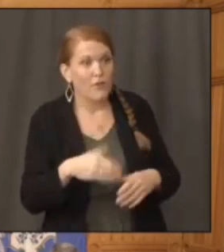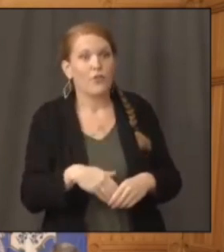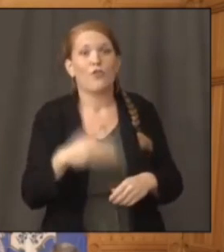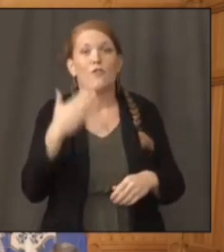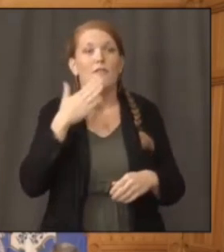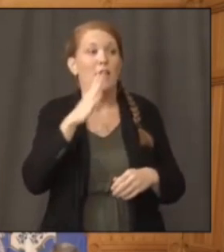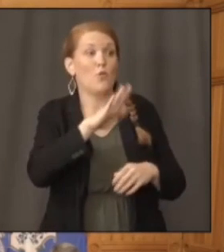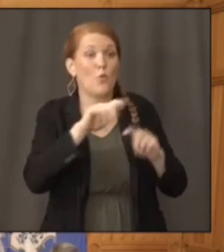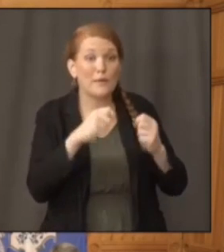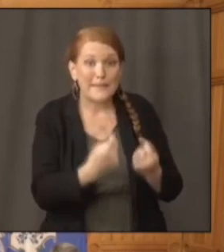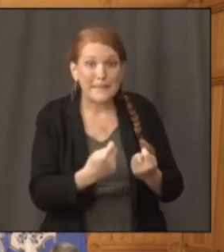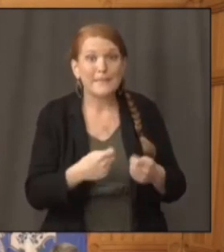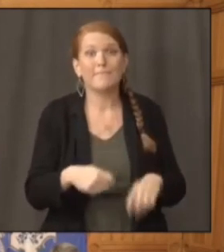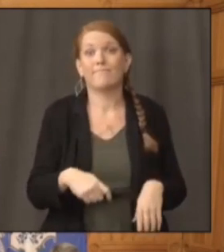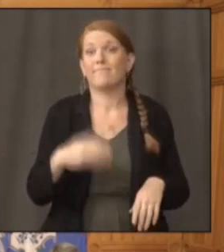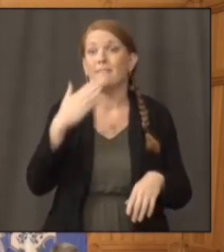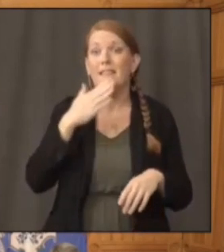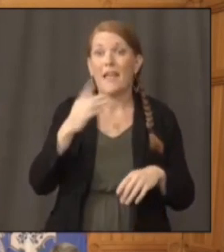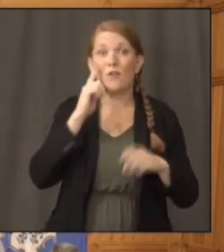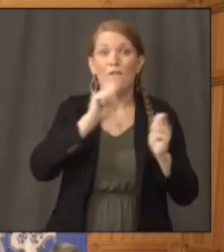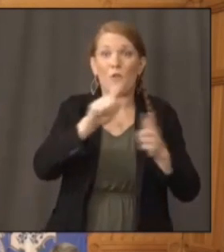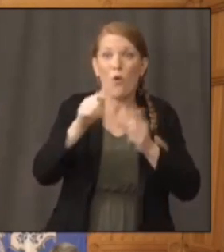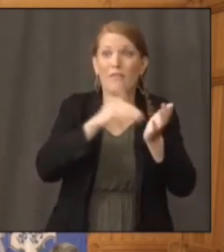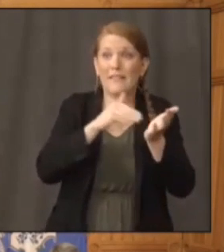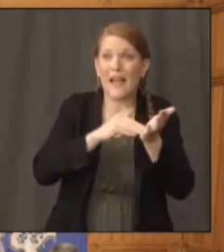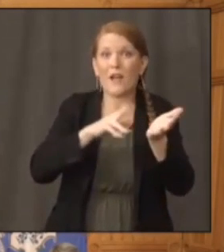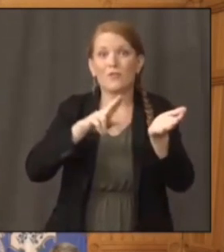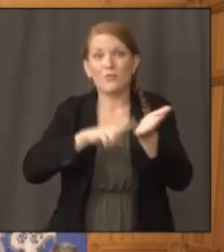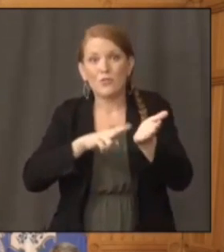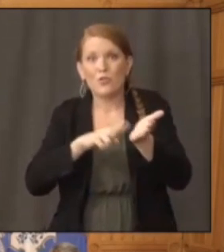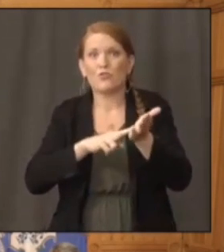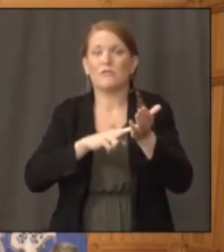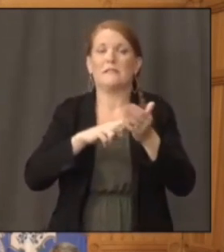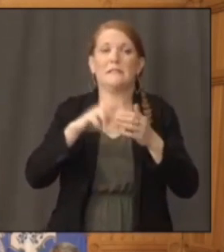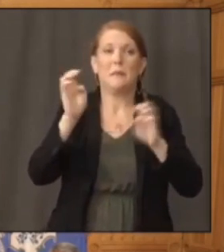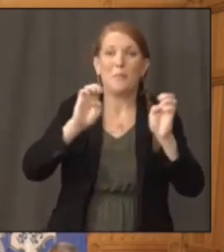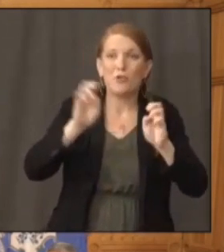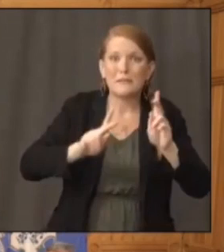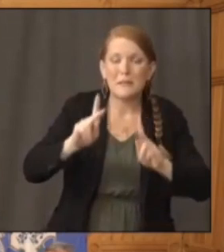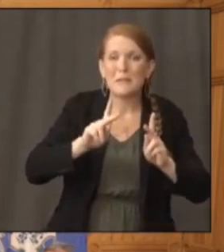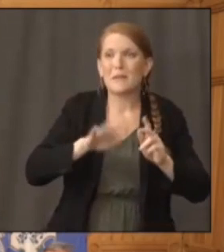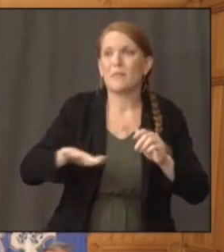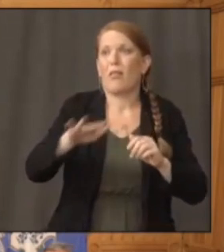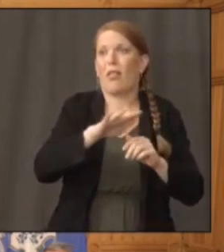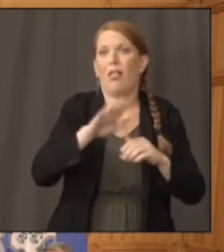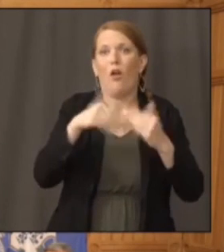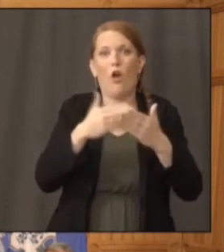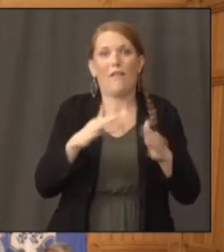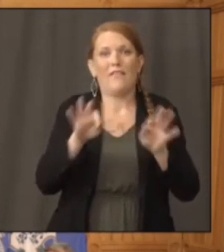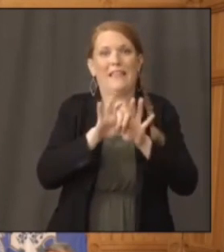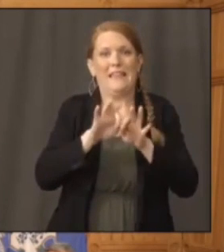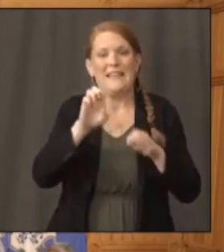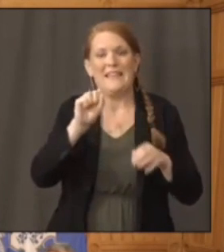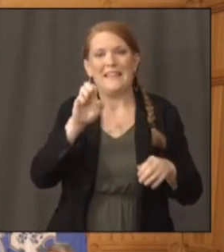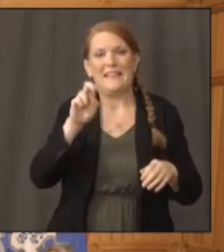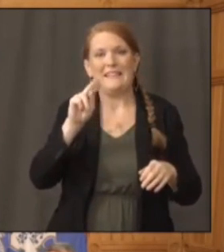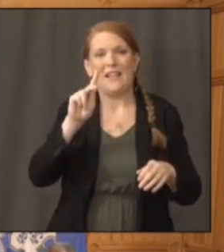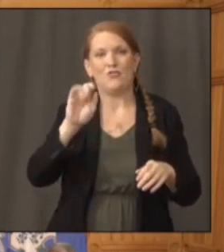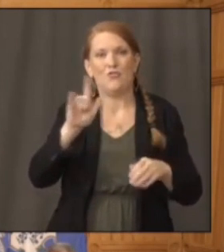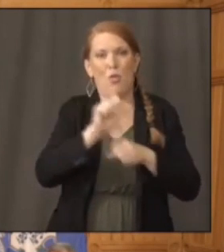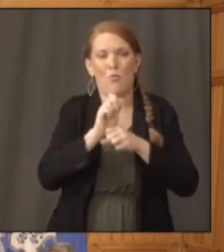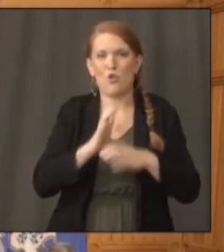your administration. Thank you to all the doctors and nurses and first responders and all the essential workers, because all of